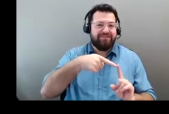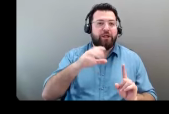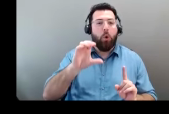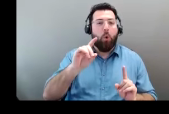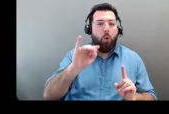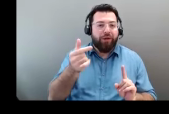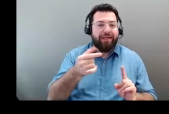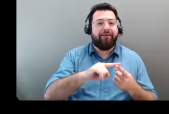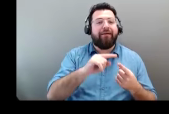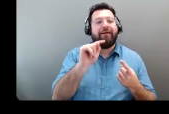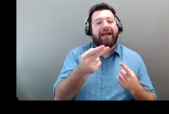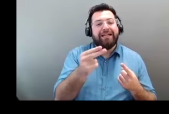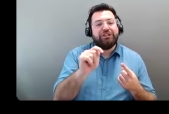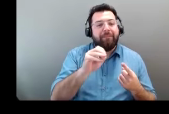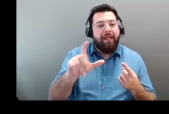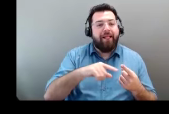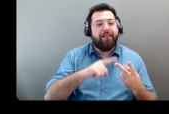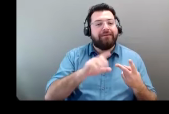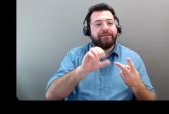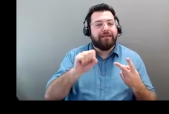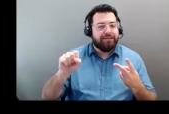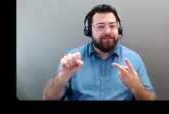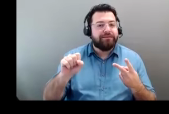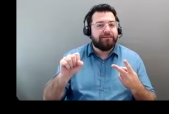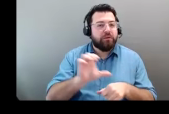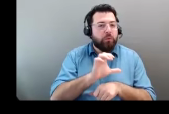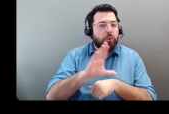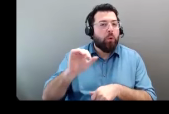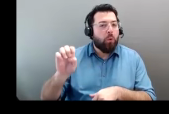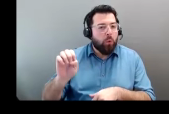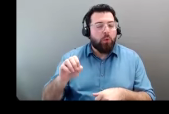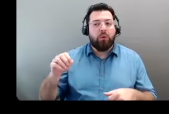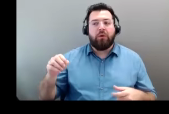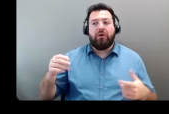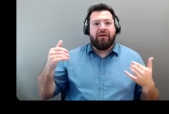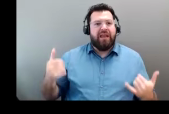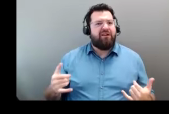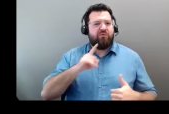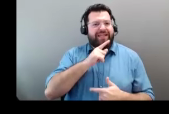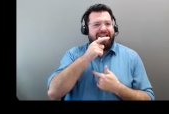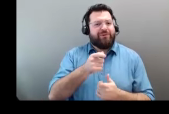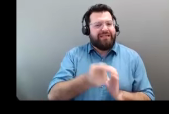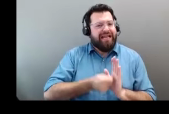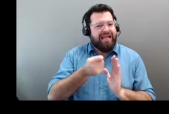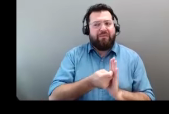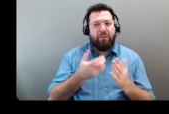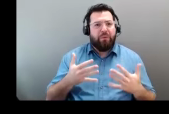HTML and CSS. And this is a very interesting time to be in this space of AI. I